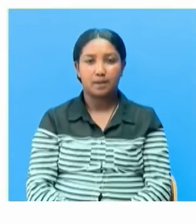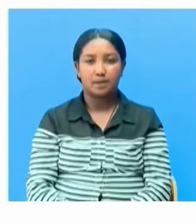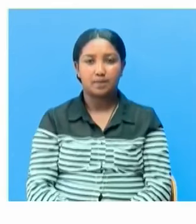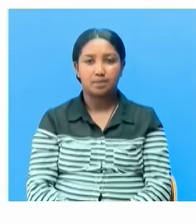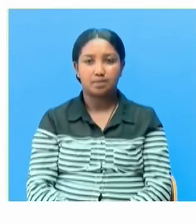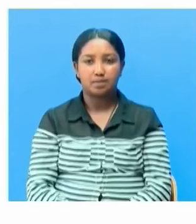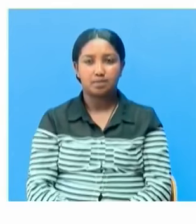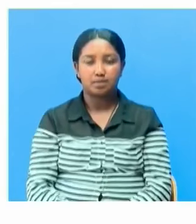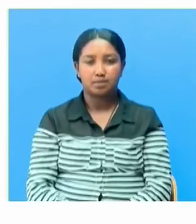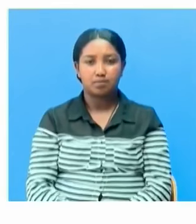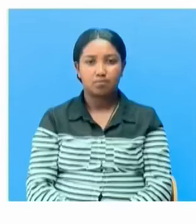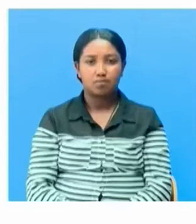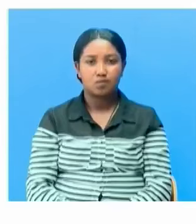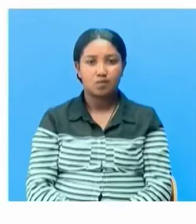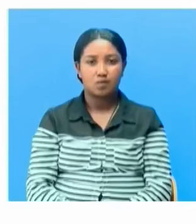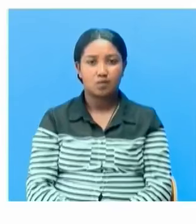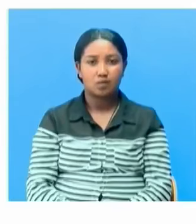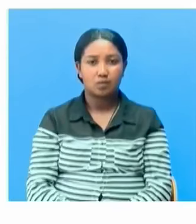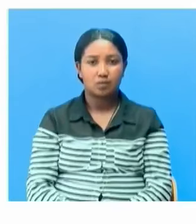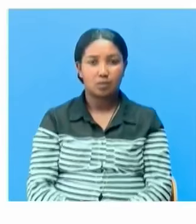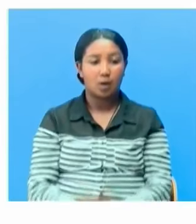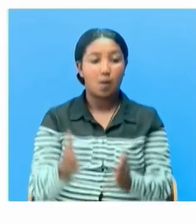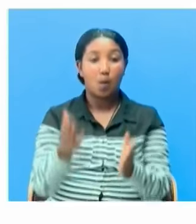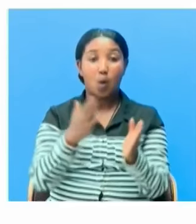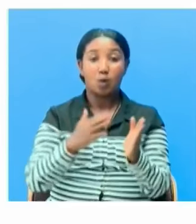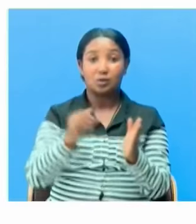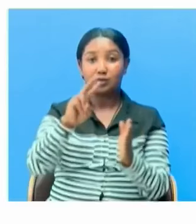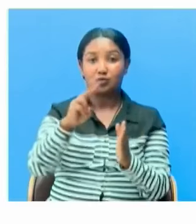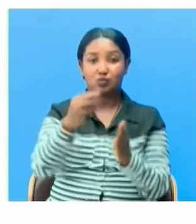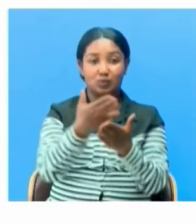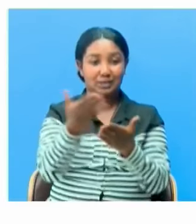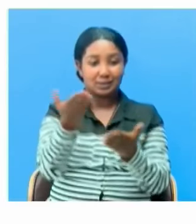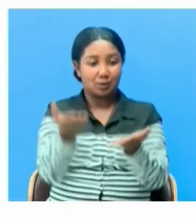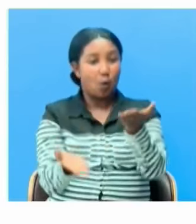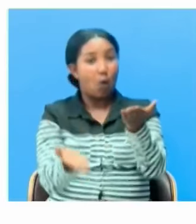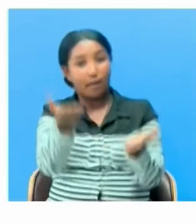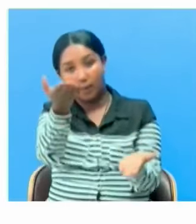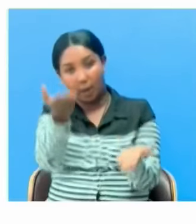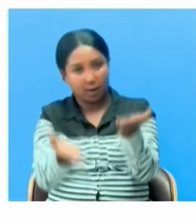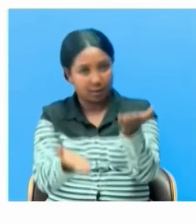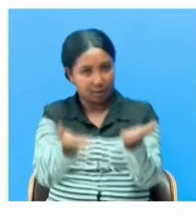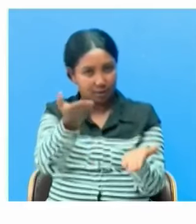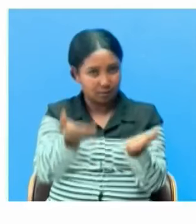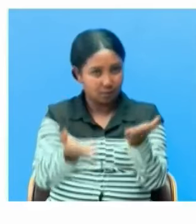More than two things.